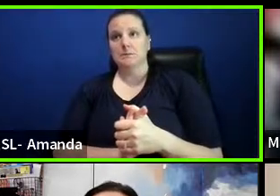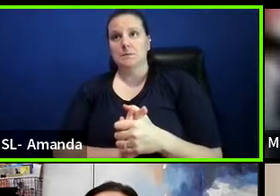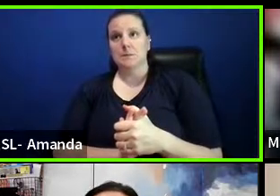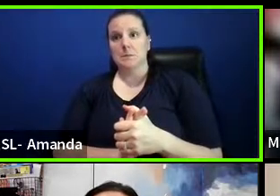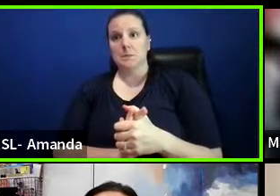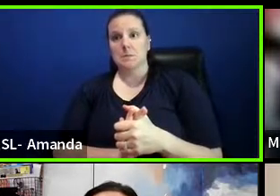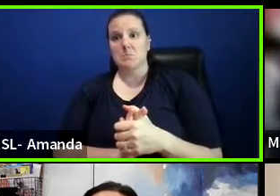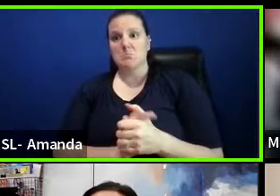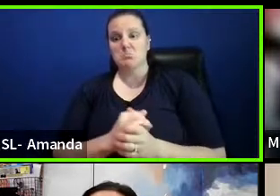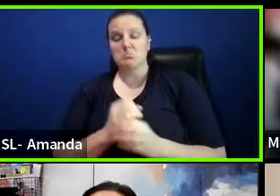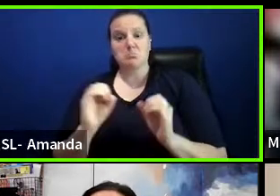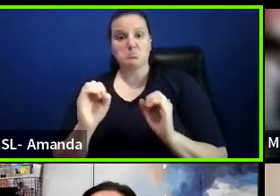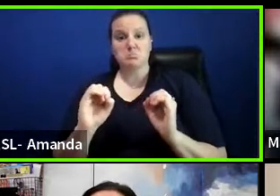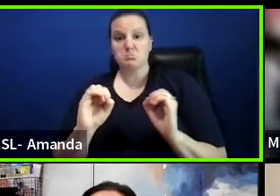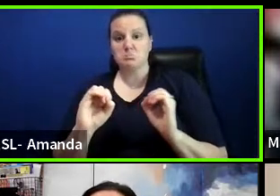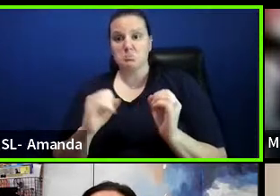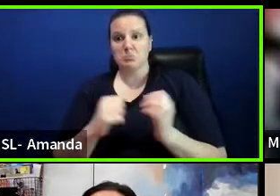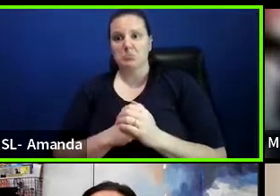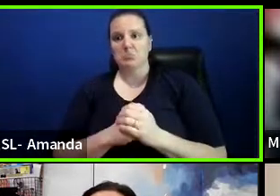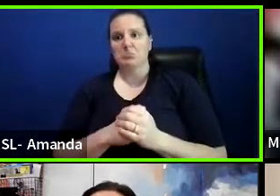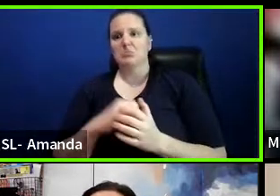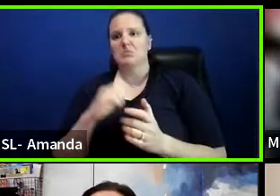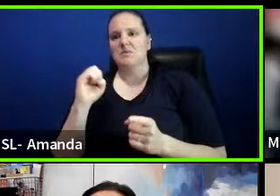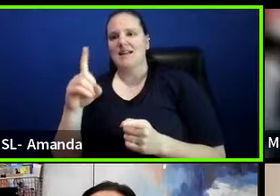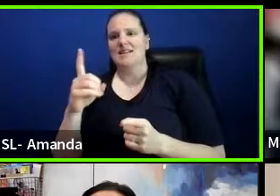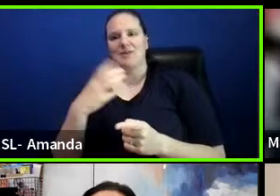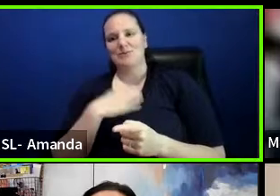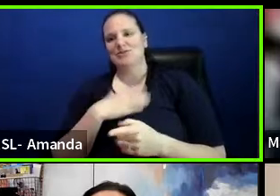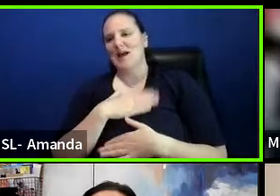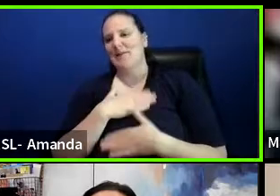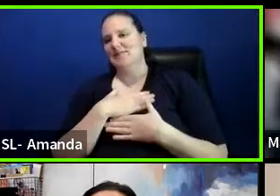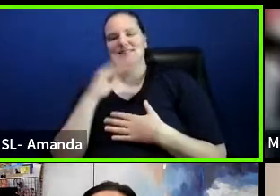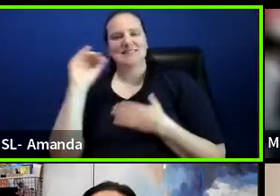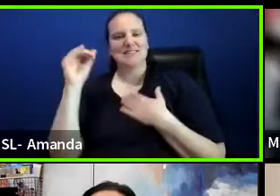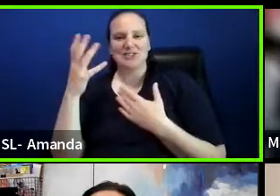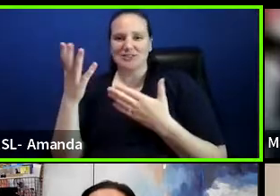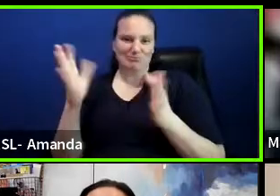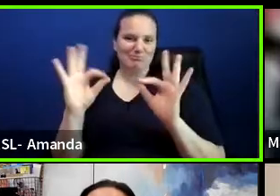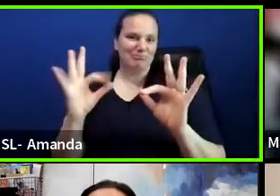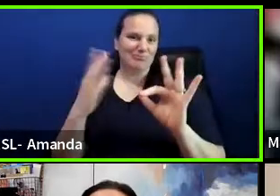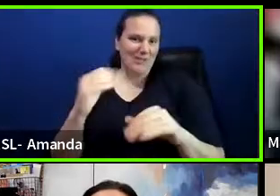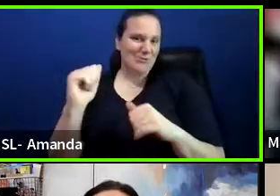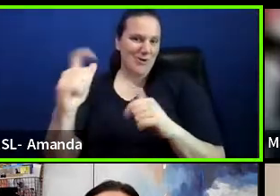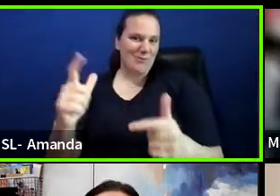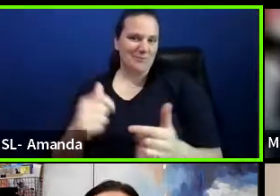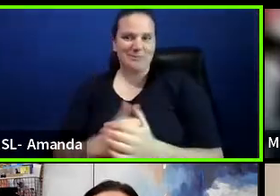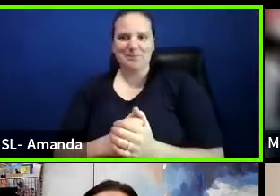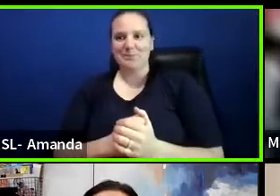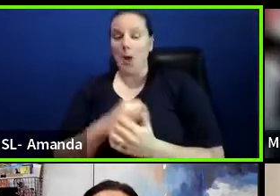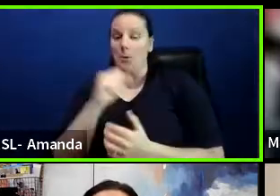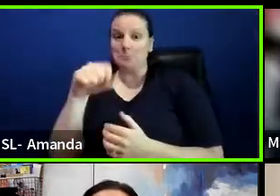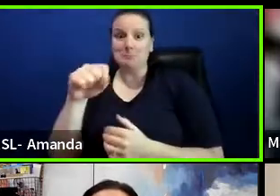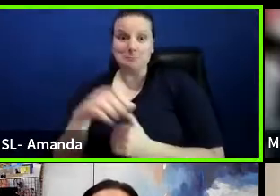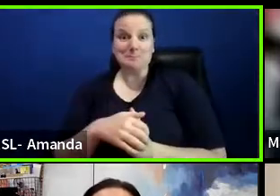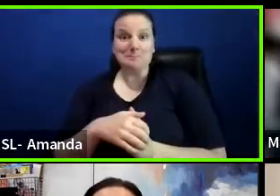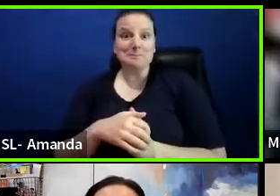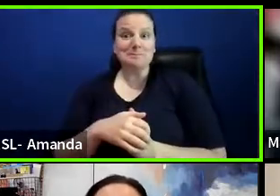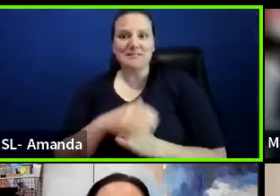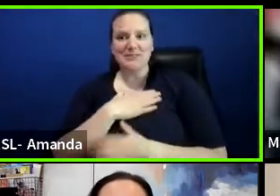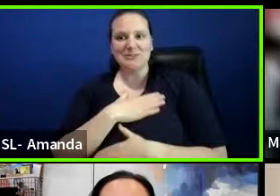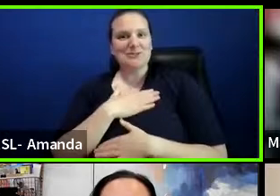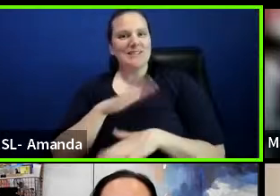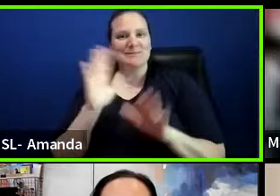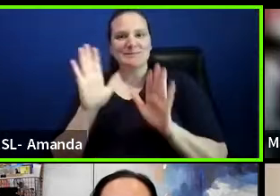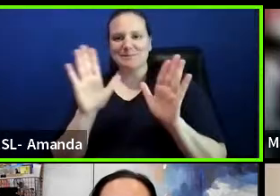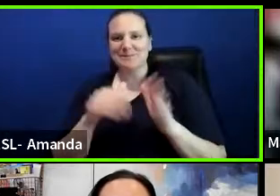I don't have any. Well, Ed and I just wish you happiness and sunshine. So thank you all. Absolutely. Enjoy.